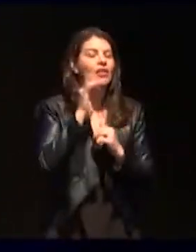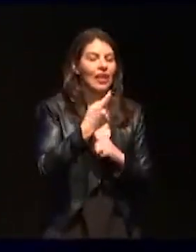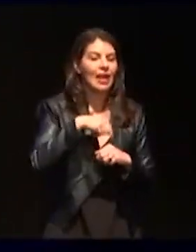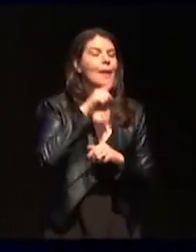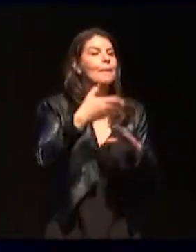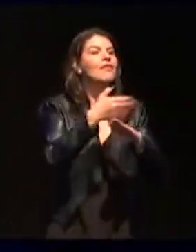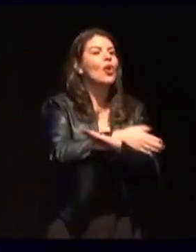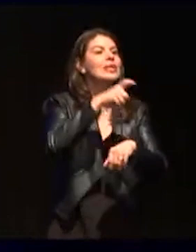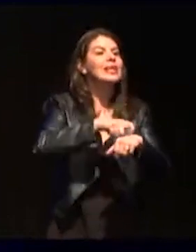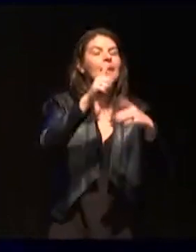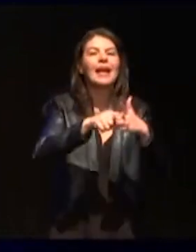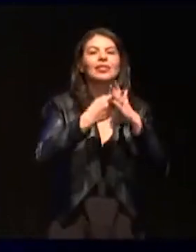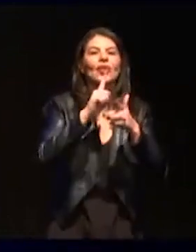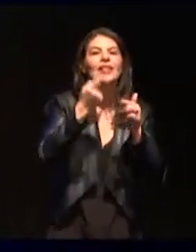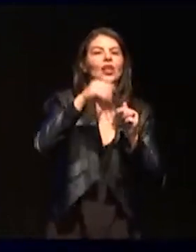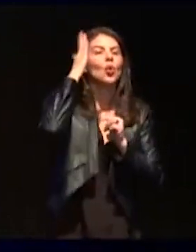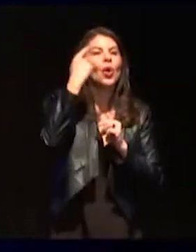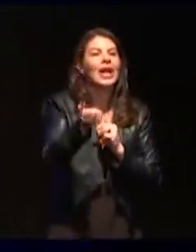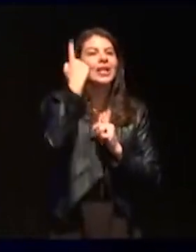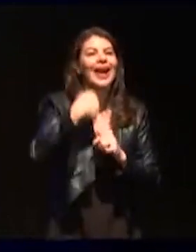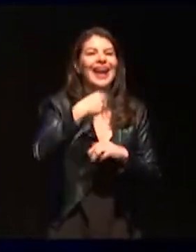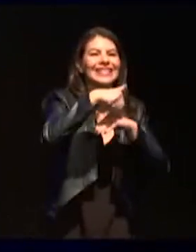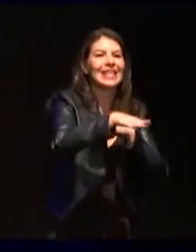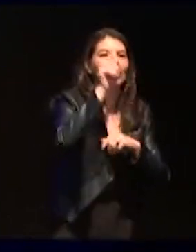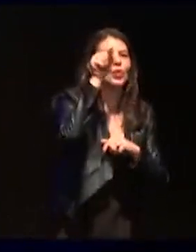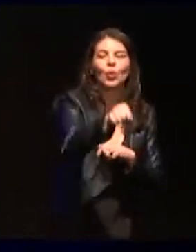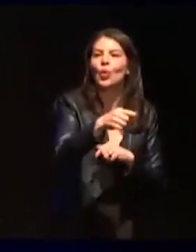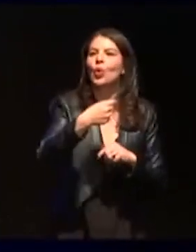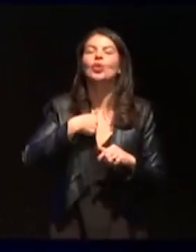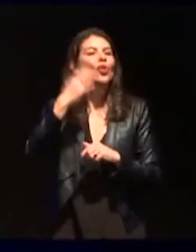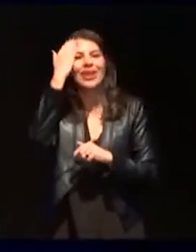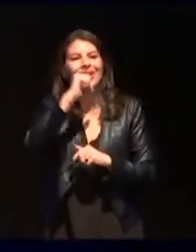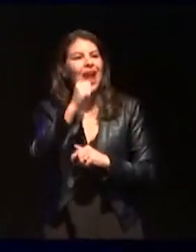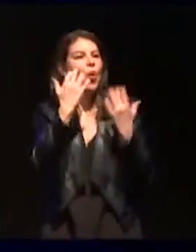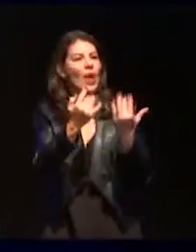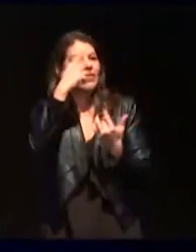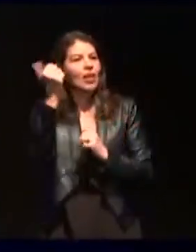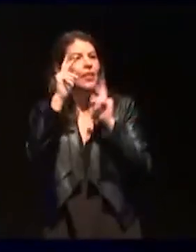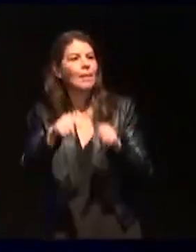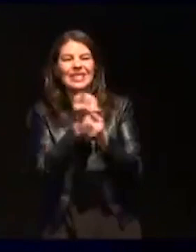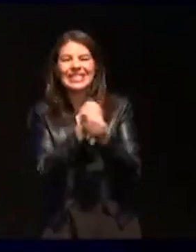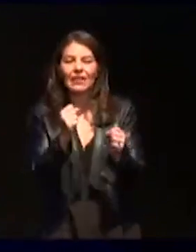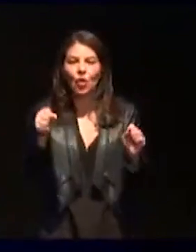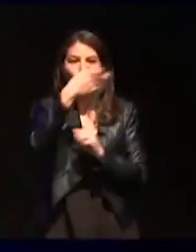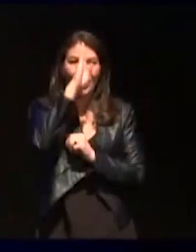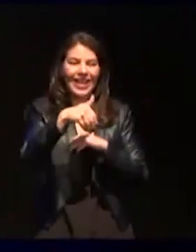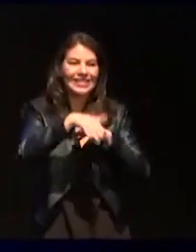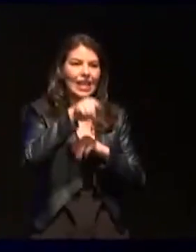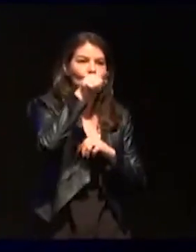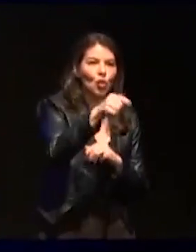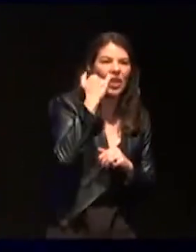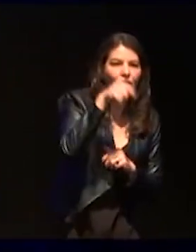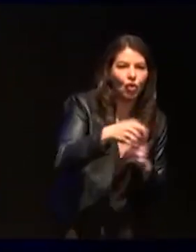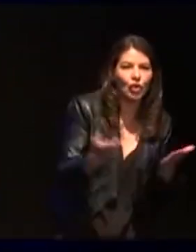before time began. And then you'll understand why I sent you. In other words, you're not waiting for a savior. God sent you. If you were